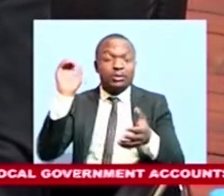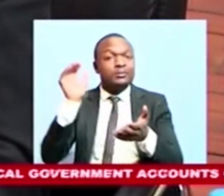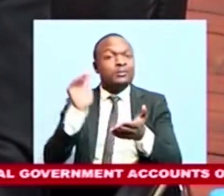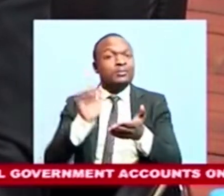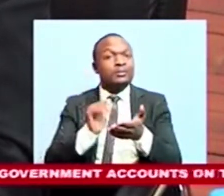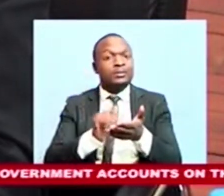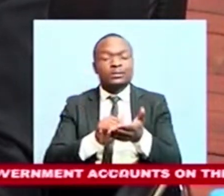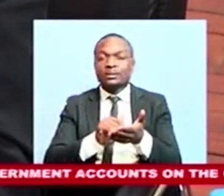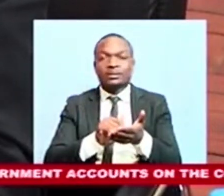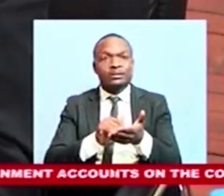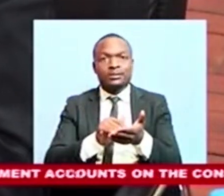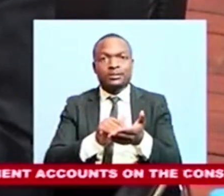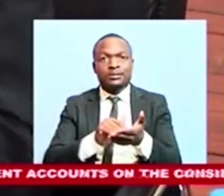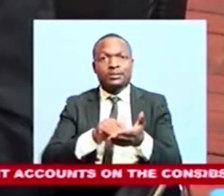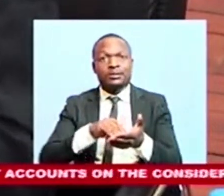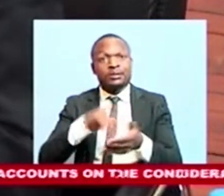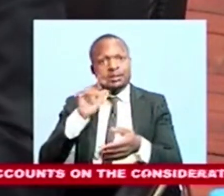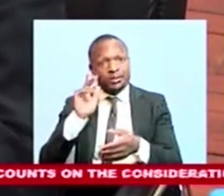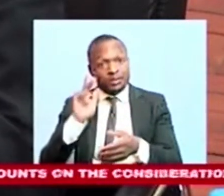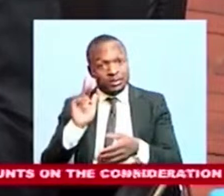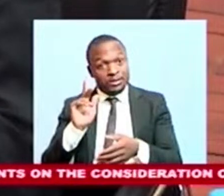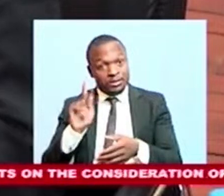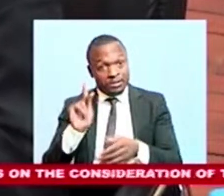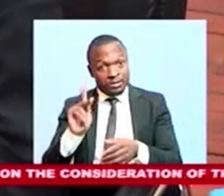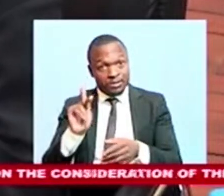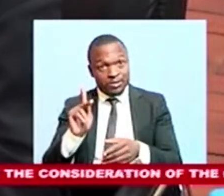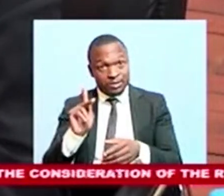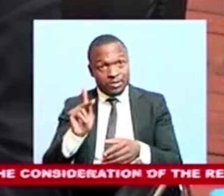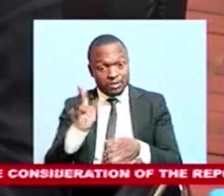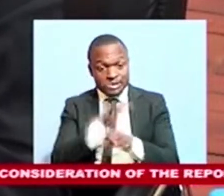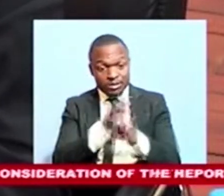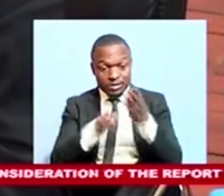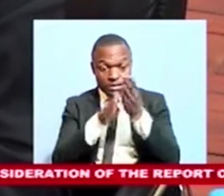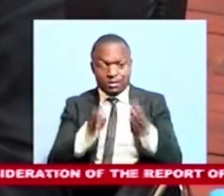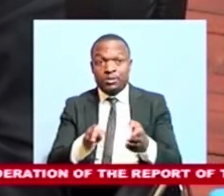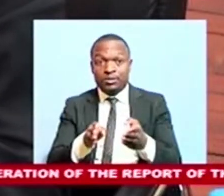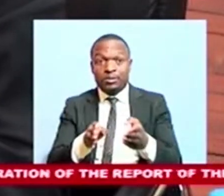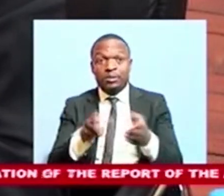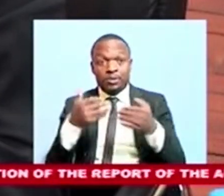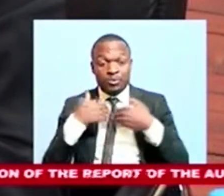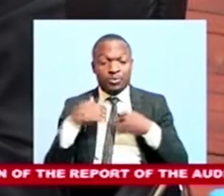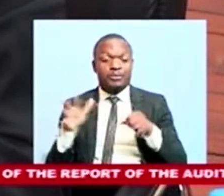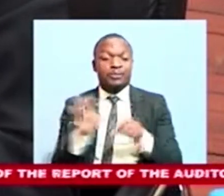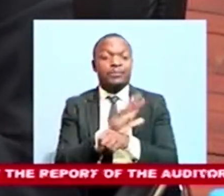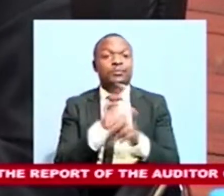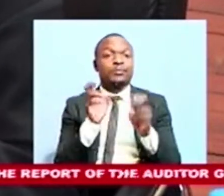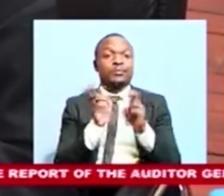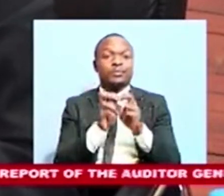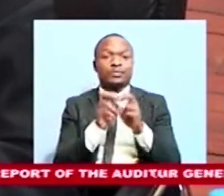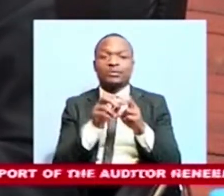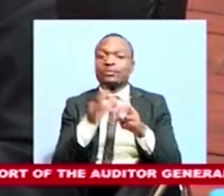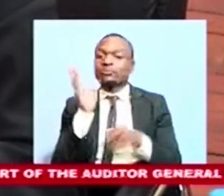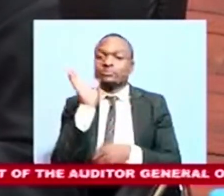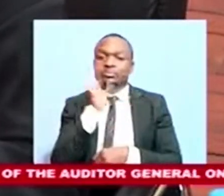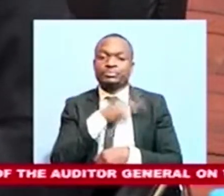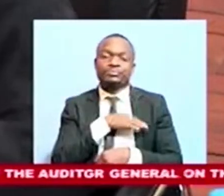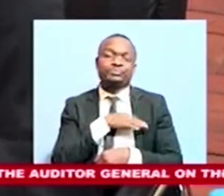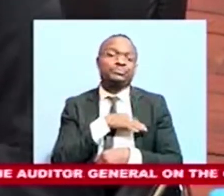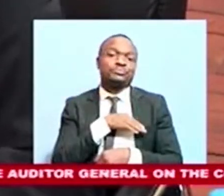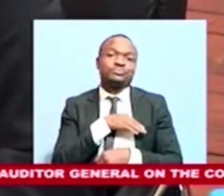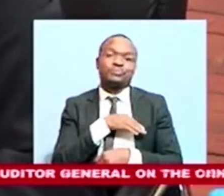kwacha favored to a contractor who is on full contract. And it has just ended up with